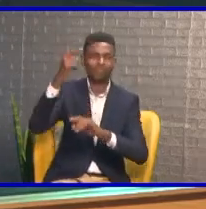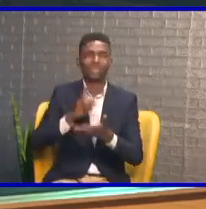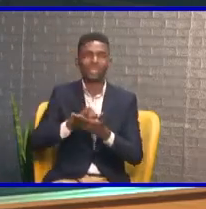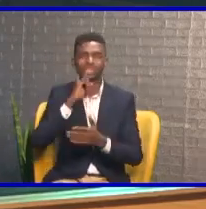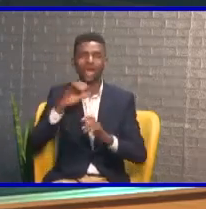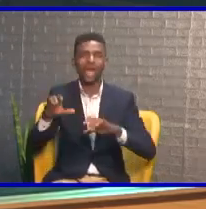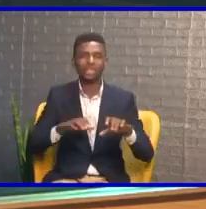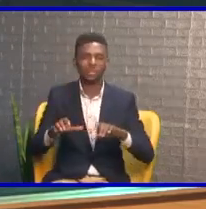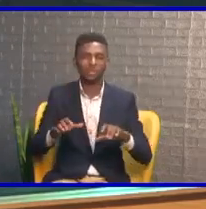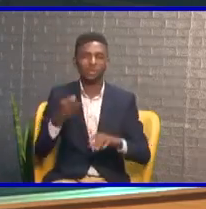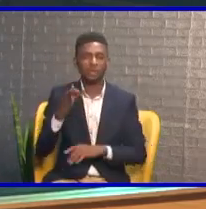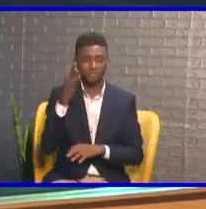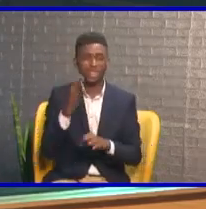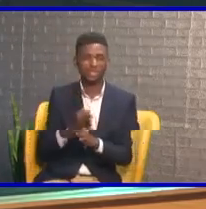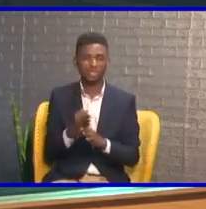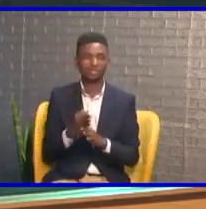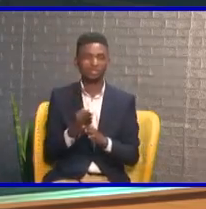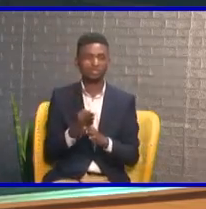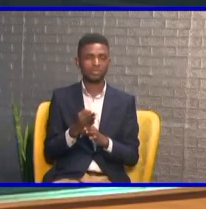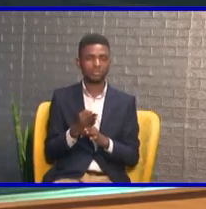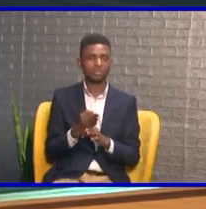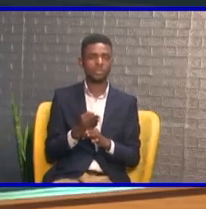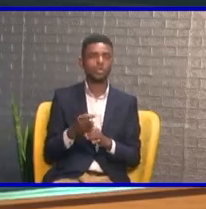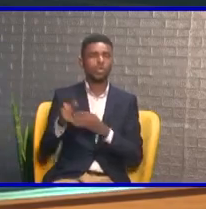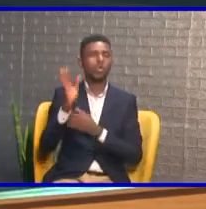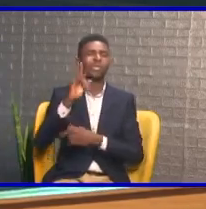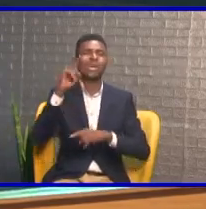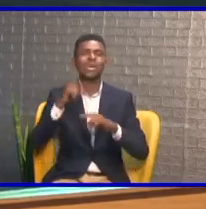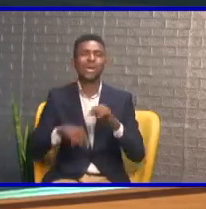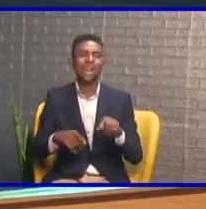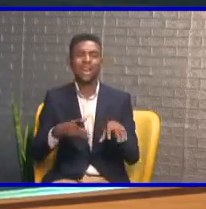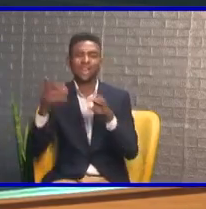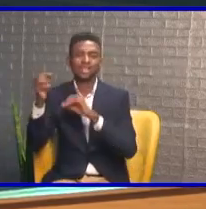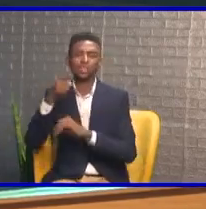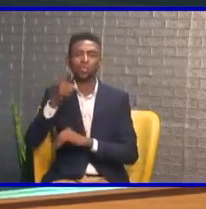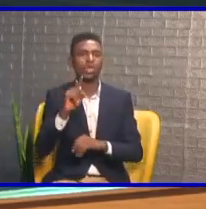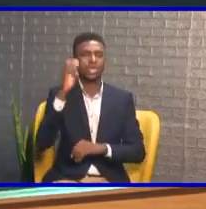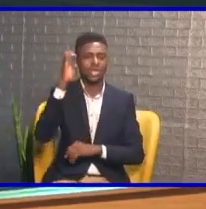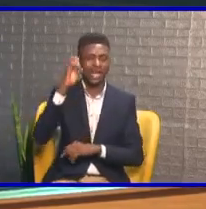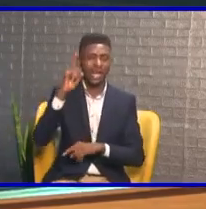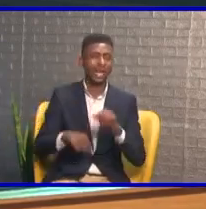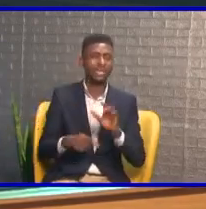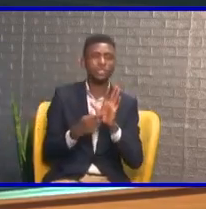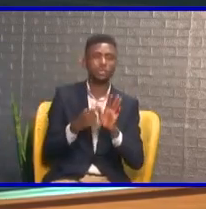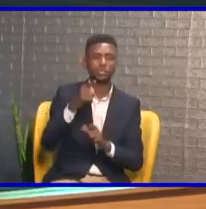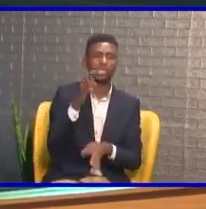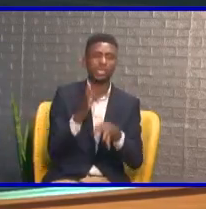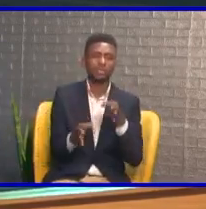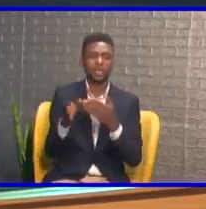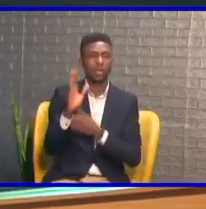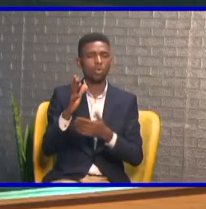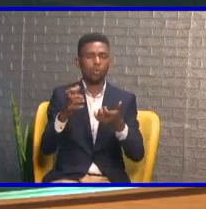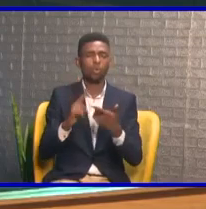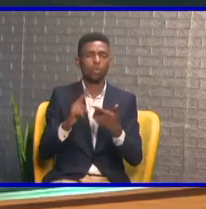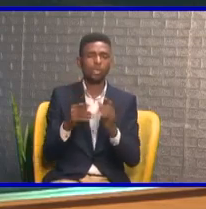of faith. Listen to me. God cannot take you where he cannot show you. If God wants to take you somewhere, he's going to